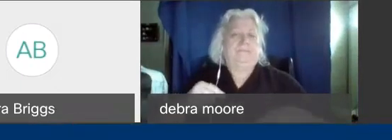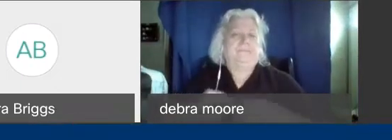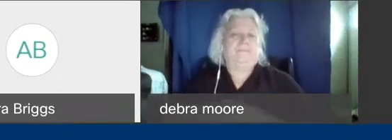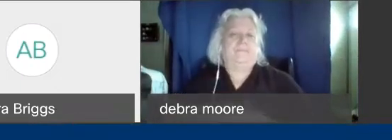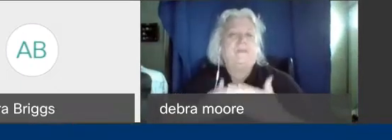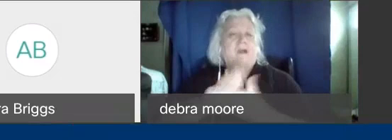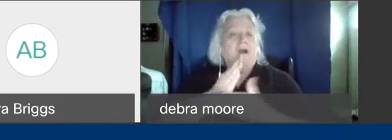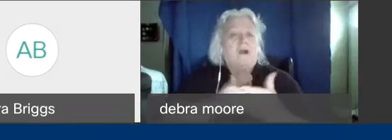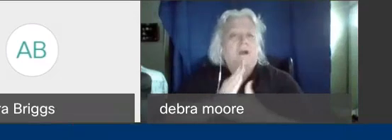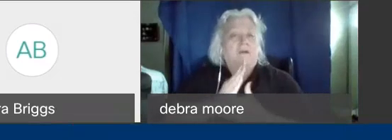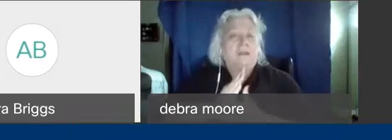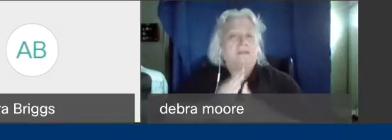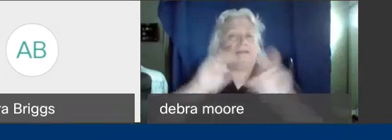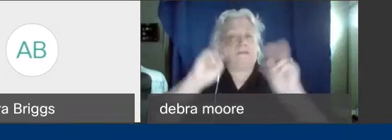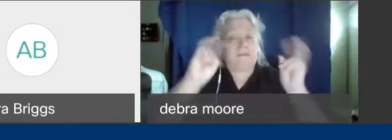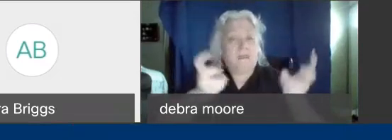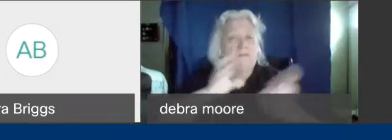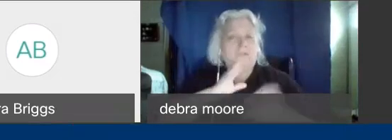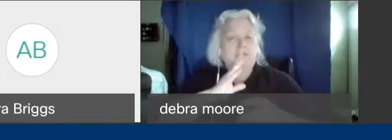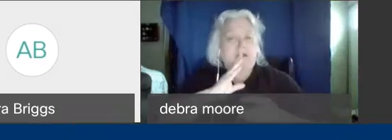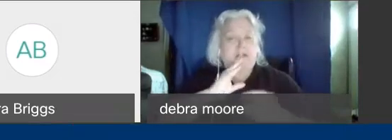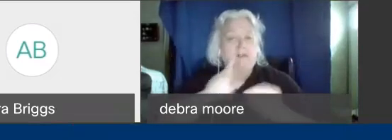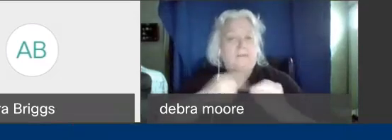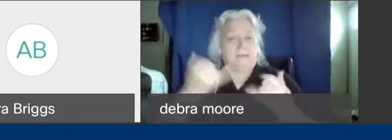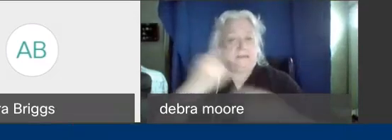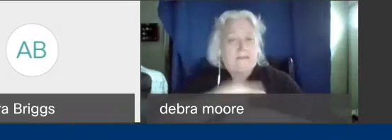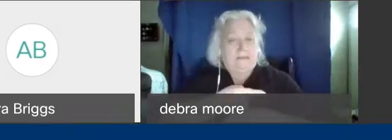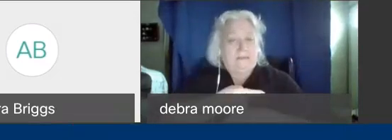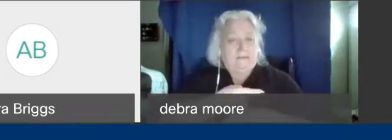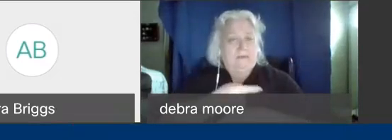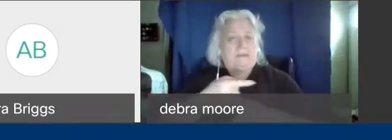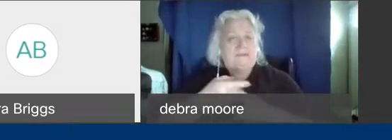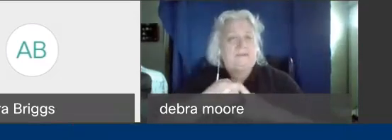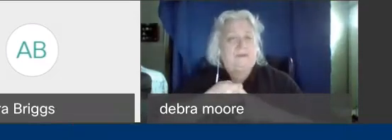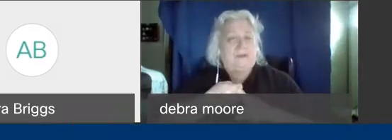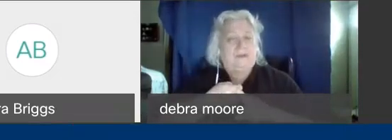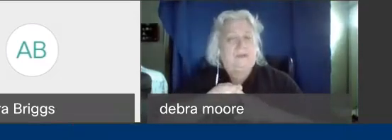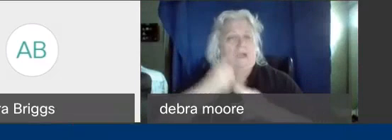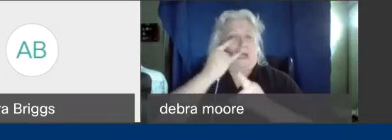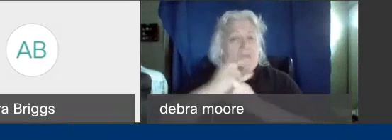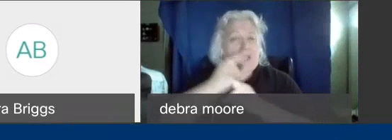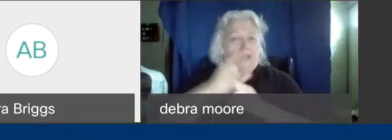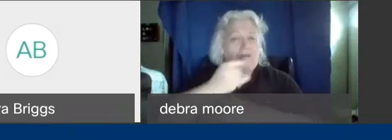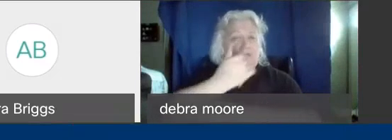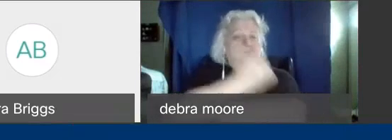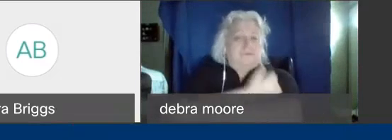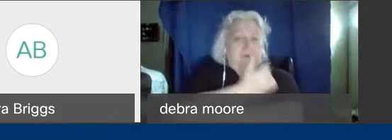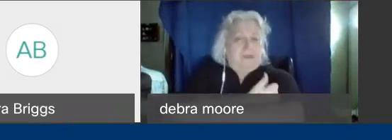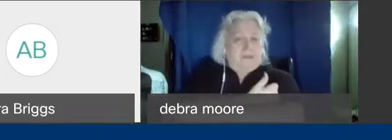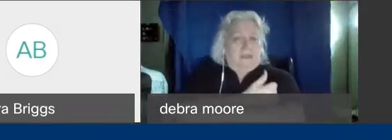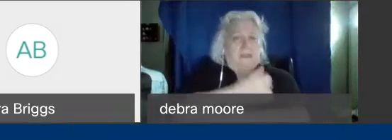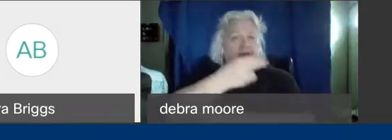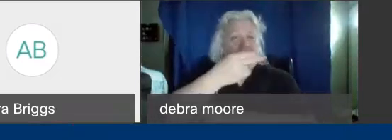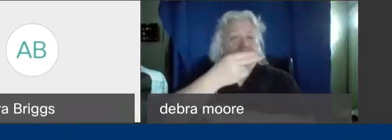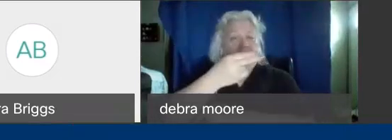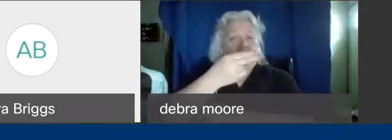All right, so these are the topics we're going to be covering today. They range from alcohol and drug use to